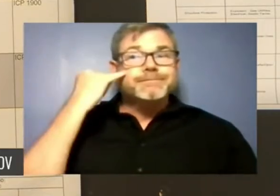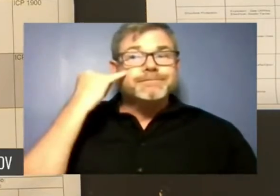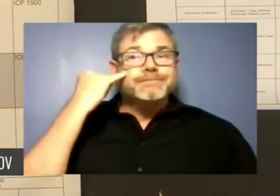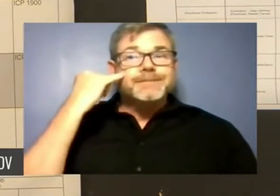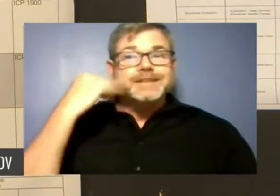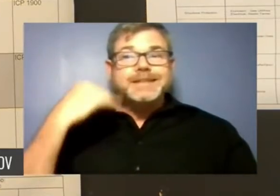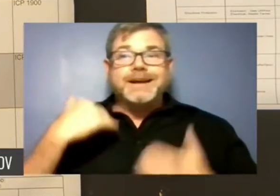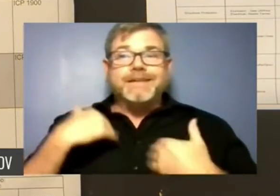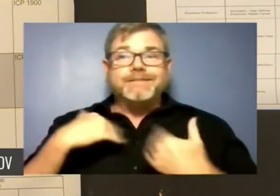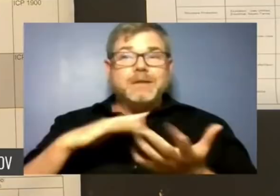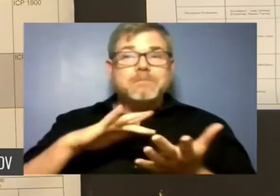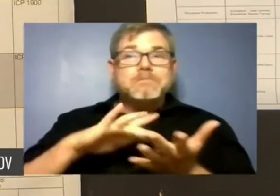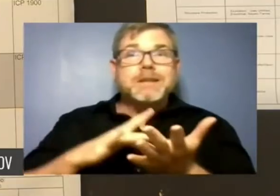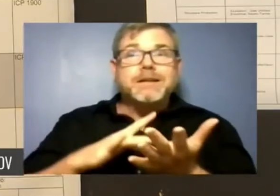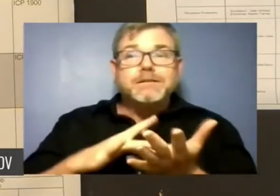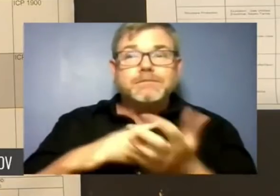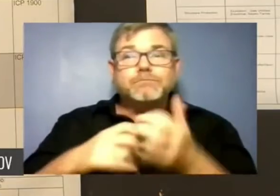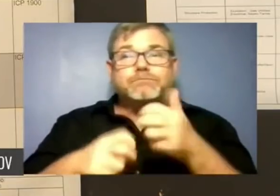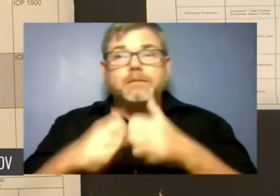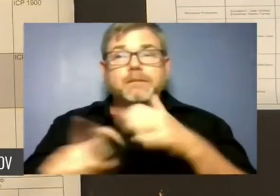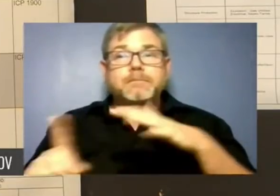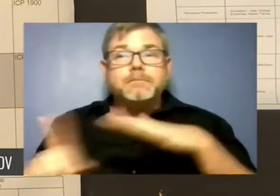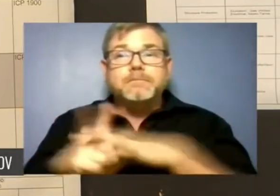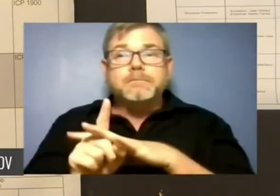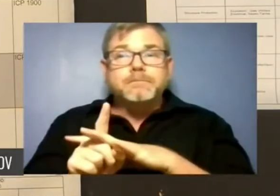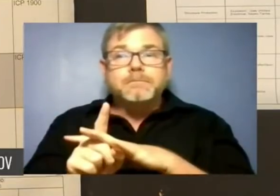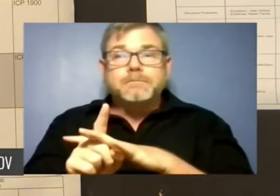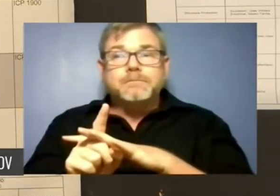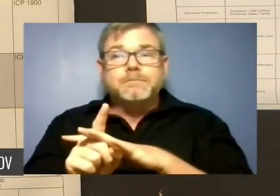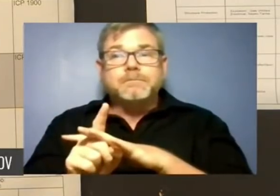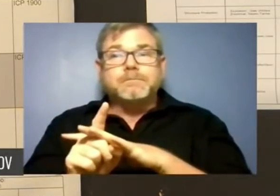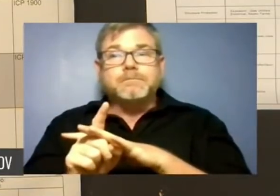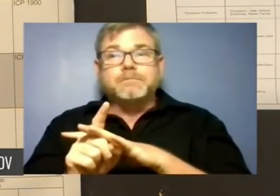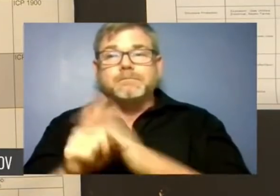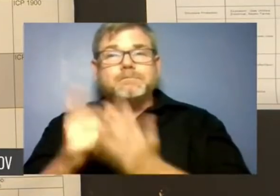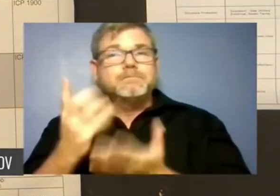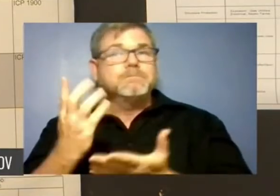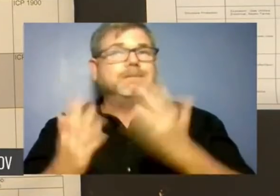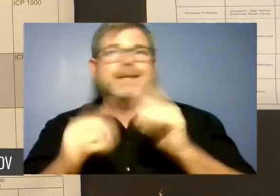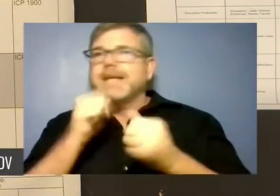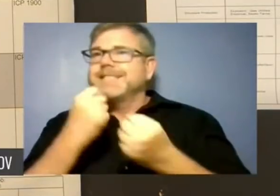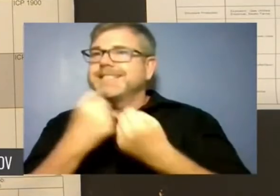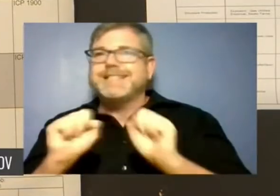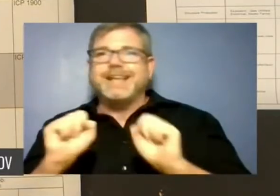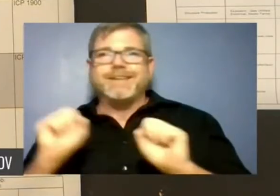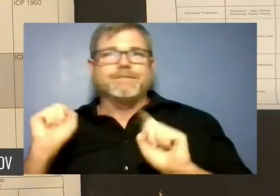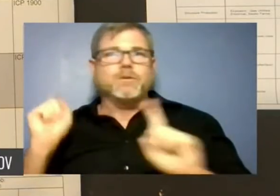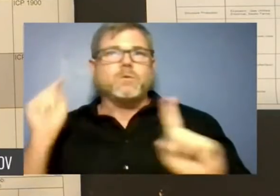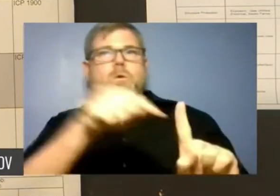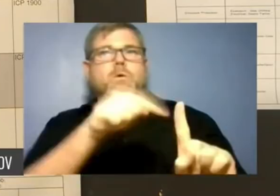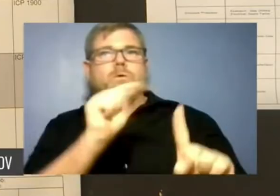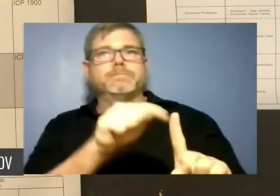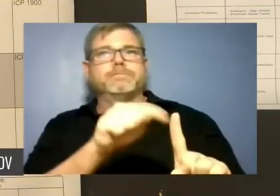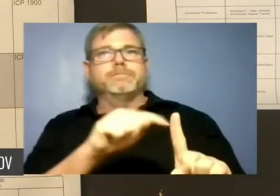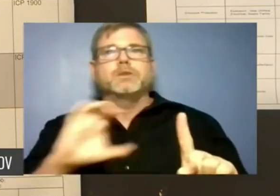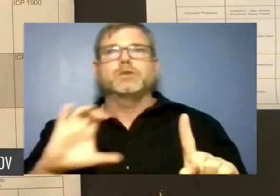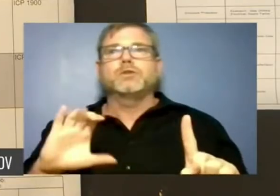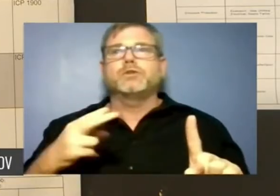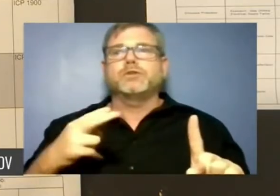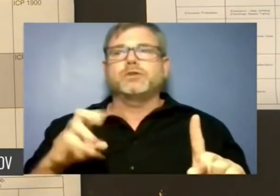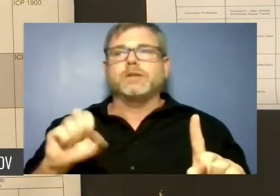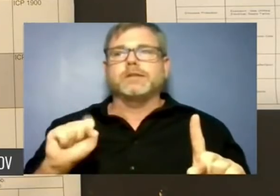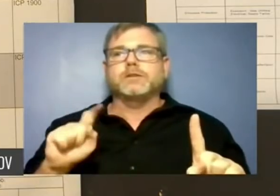Consult your district's authority for information on drinking water, because some of those areas the water was affected a